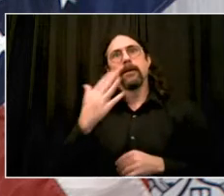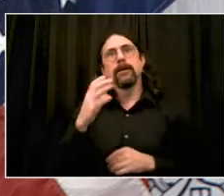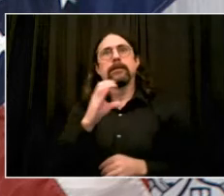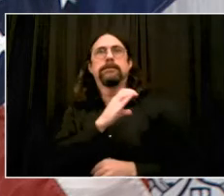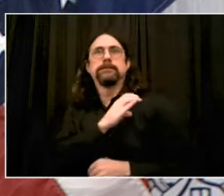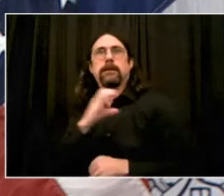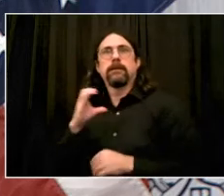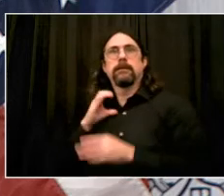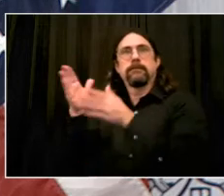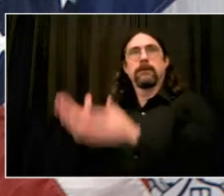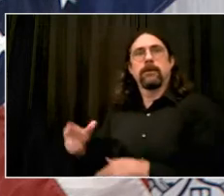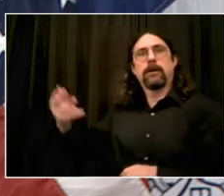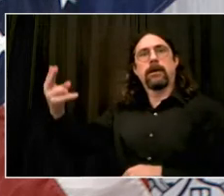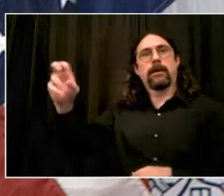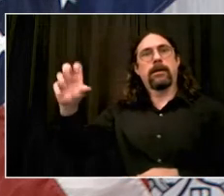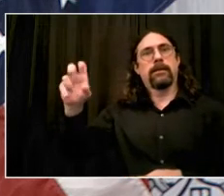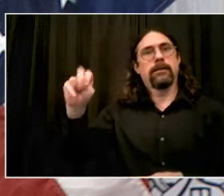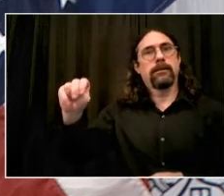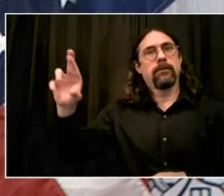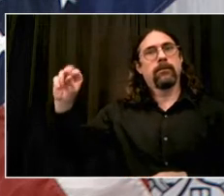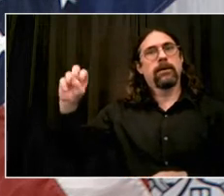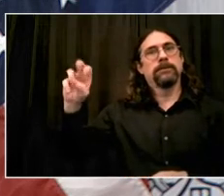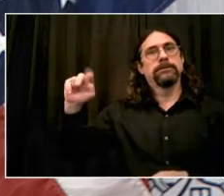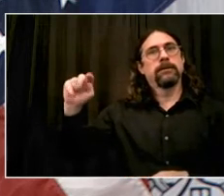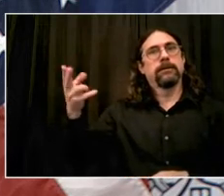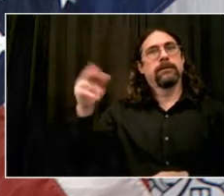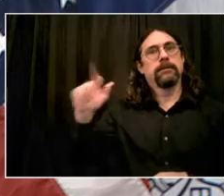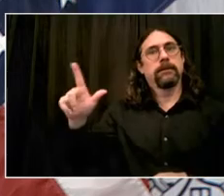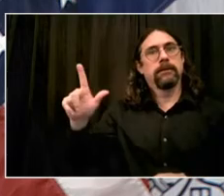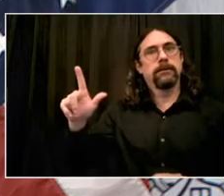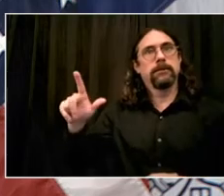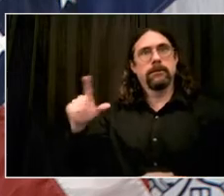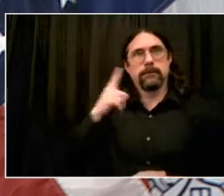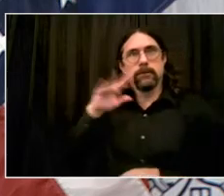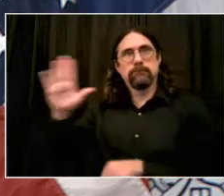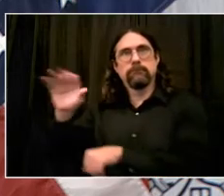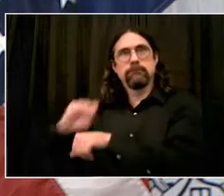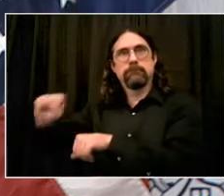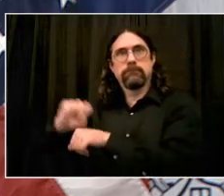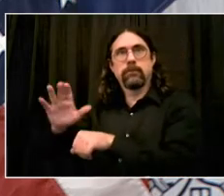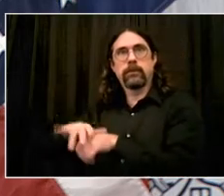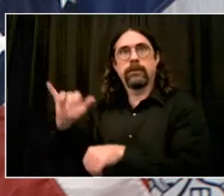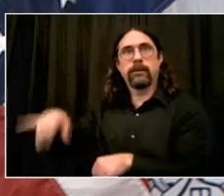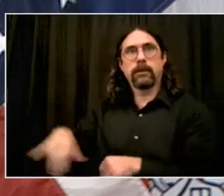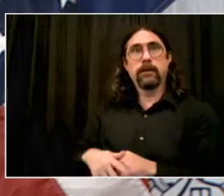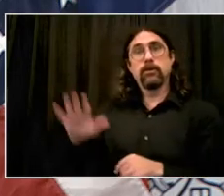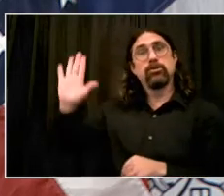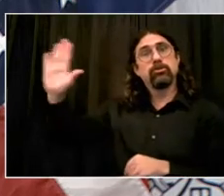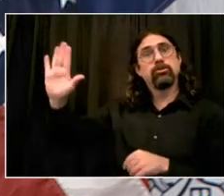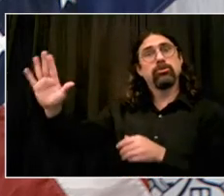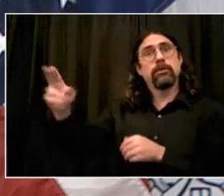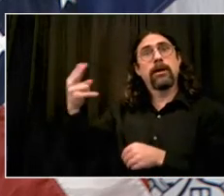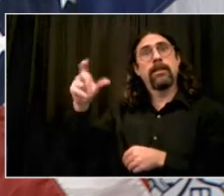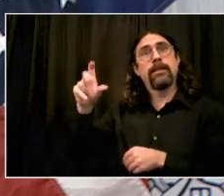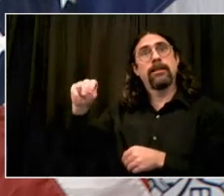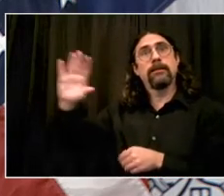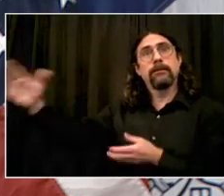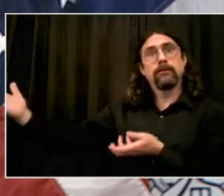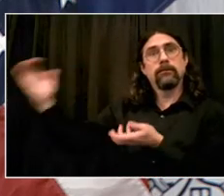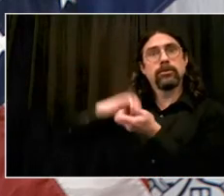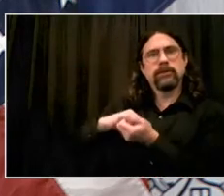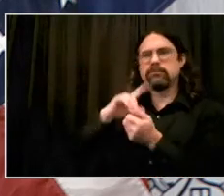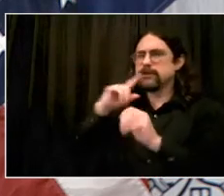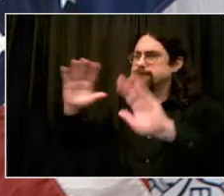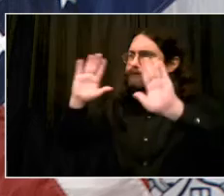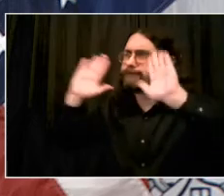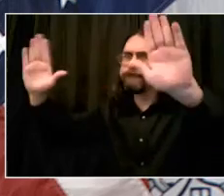for her as well, making something happen that's going to have an effect right now. Because right now, companies